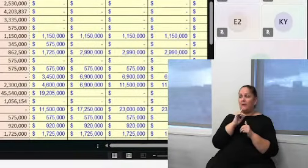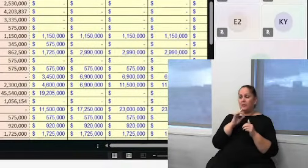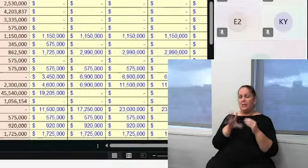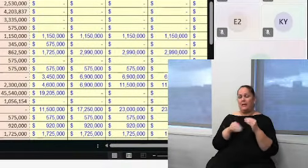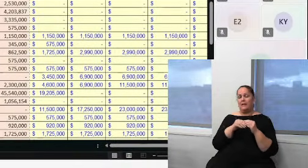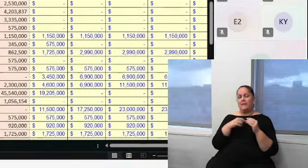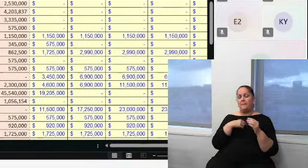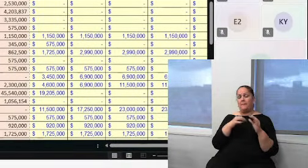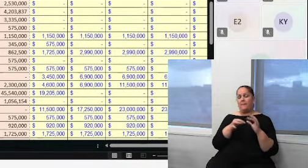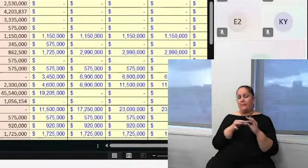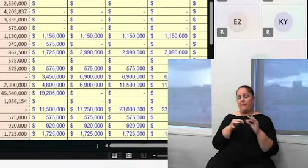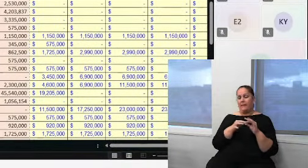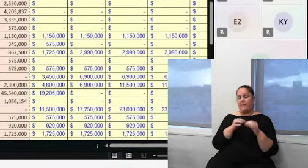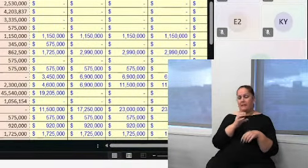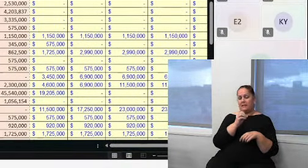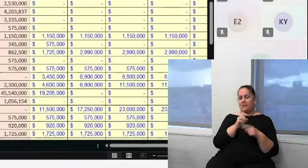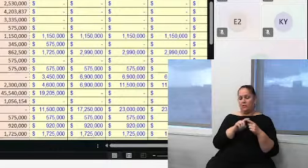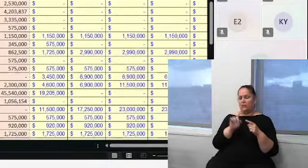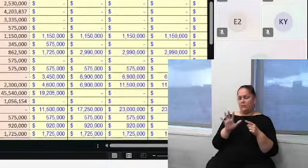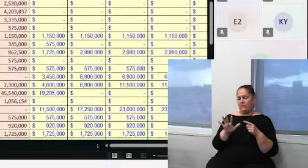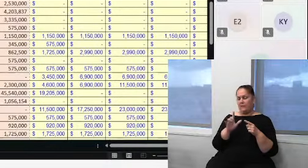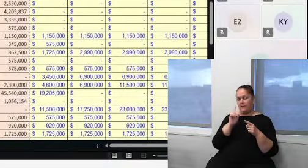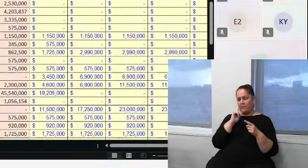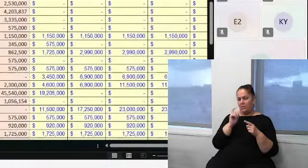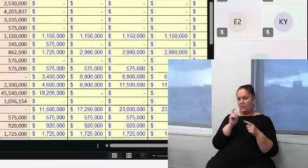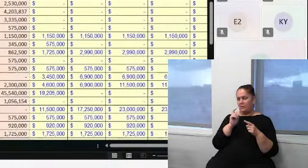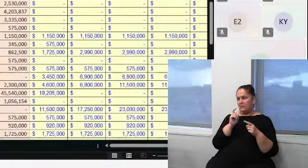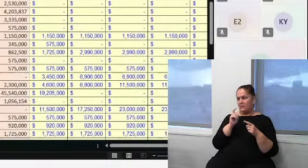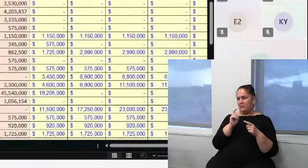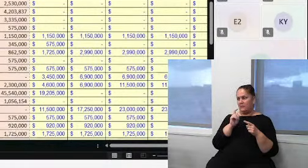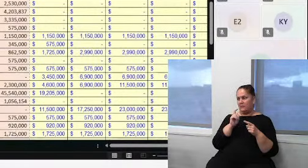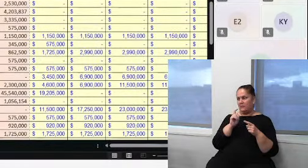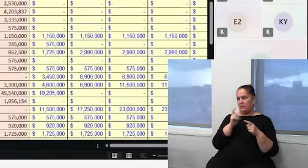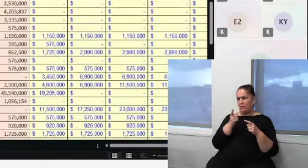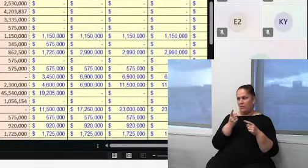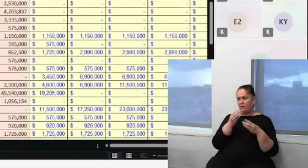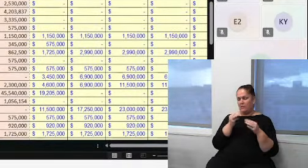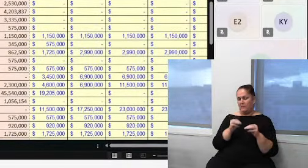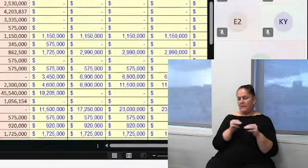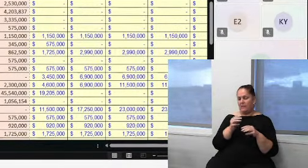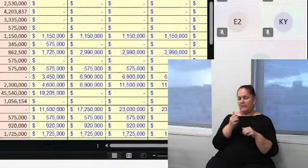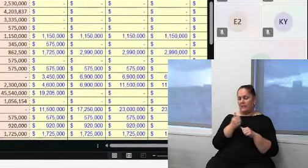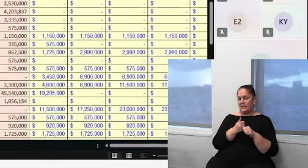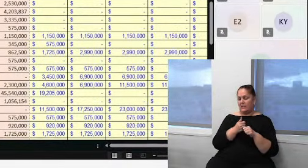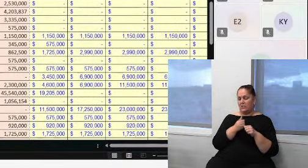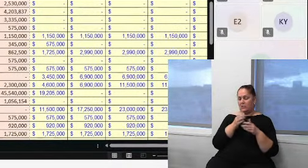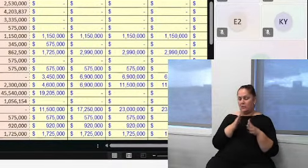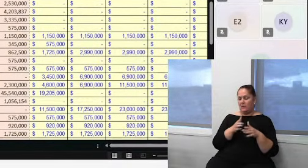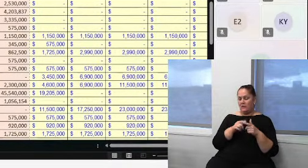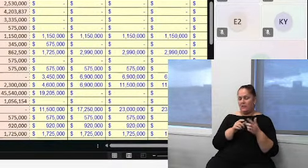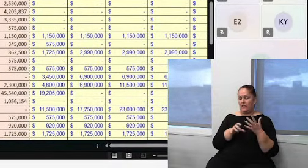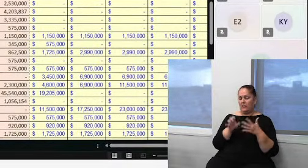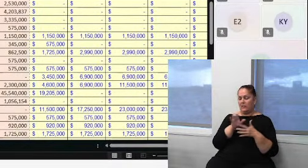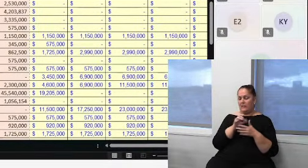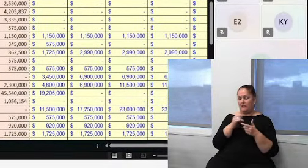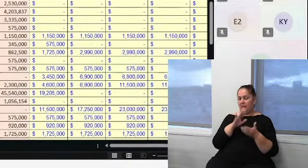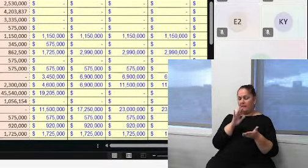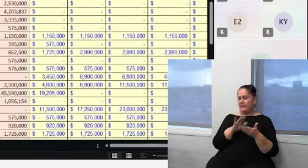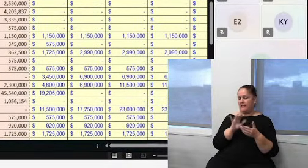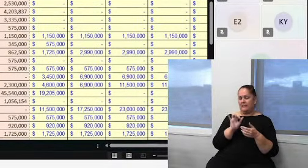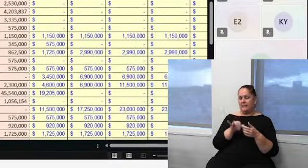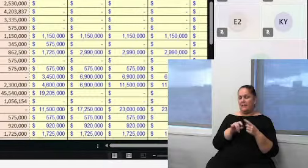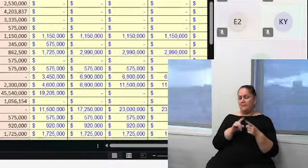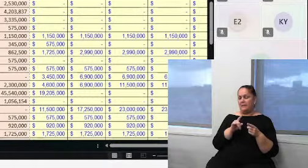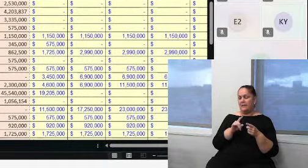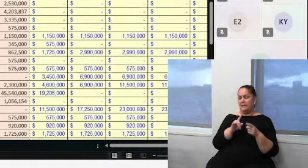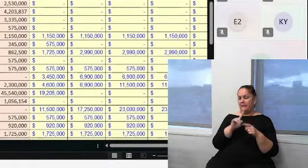further add, right? I mentioned, and I went through 0 through 5 just because it's one of the methodologies. Each one of the criteria may